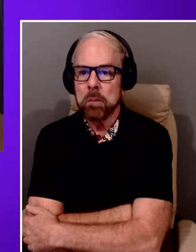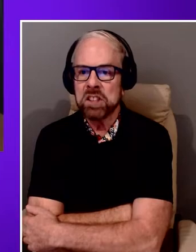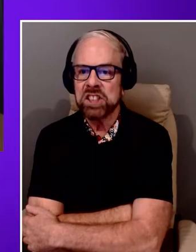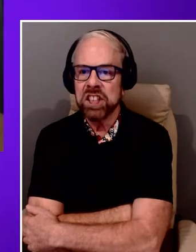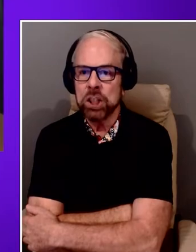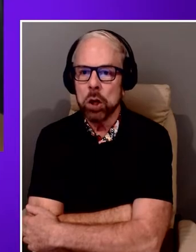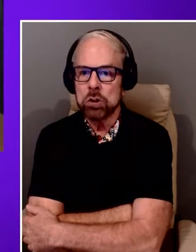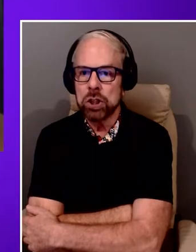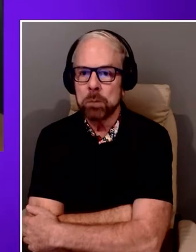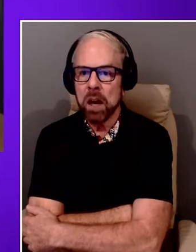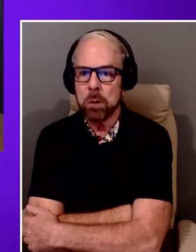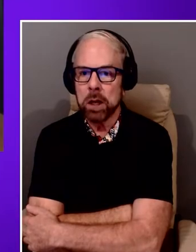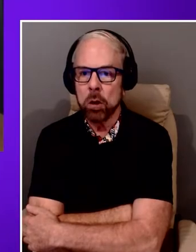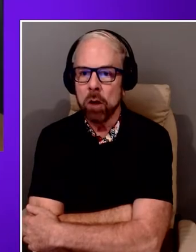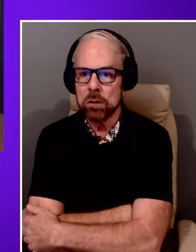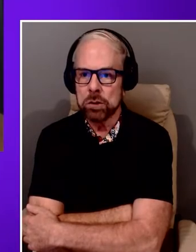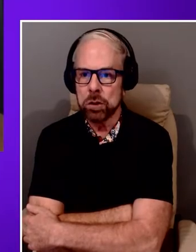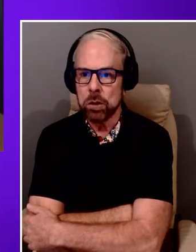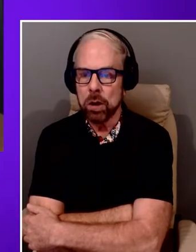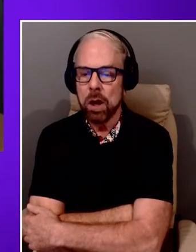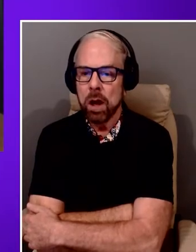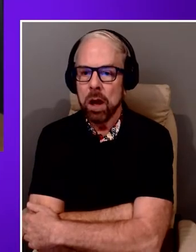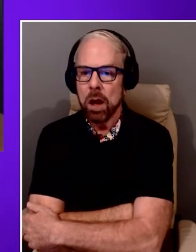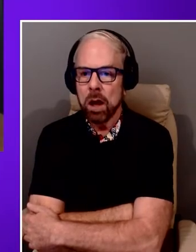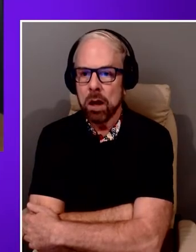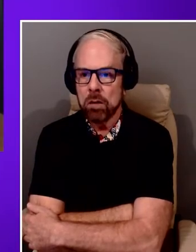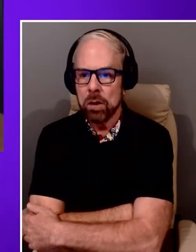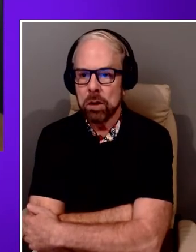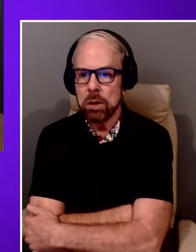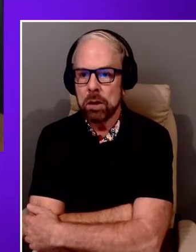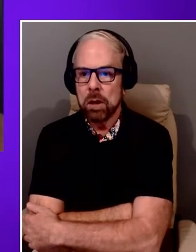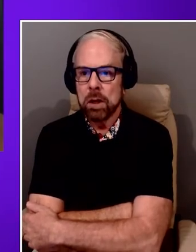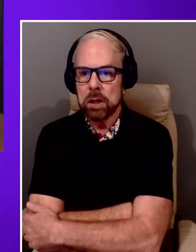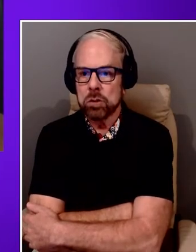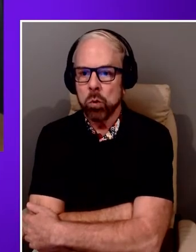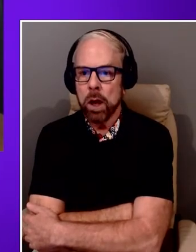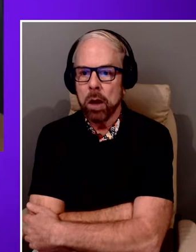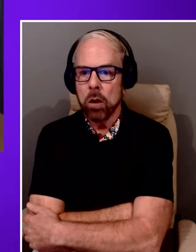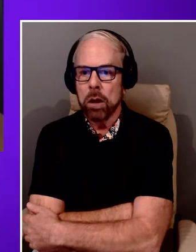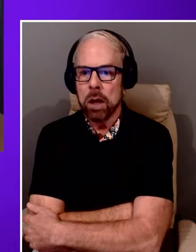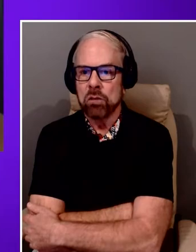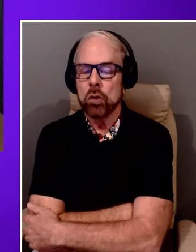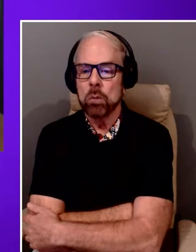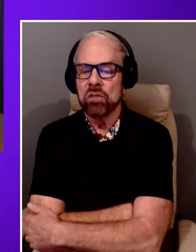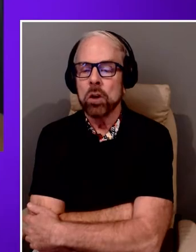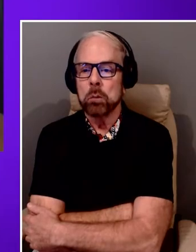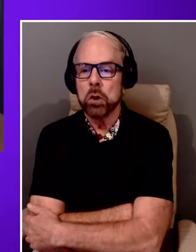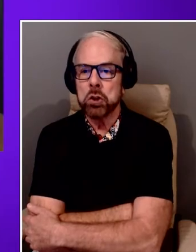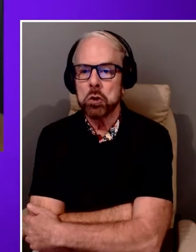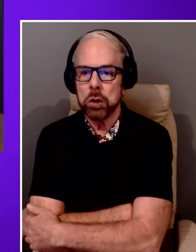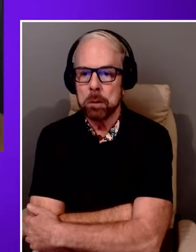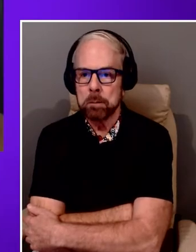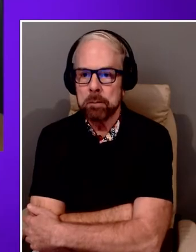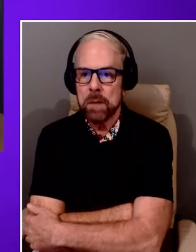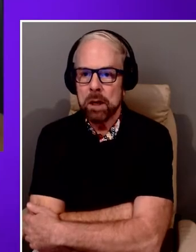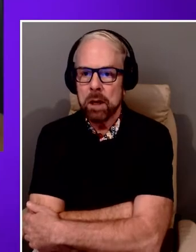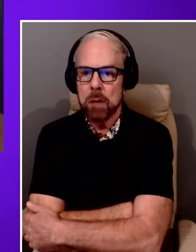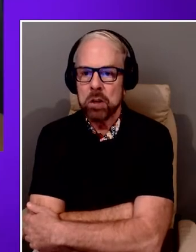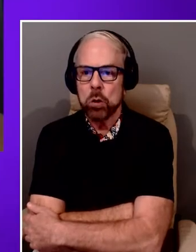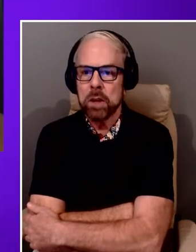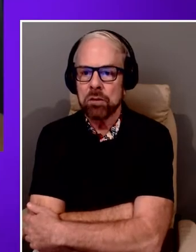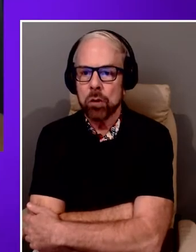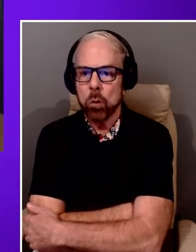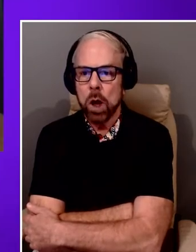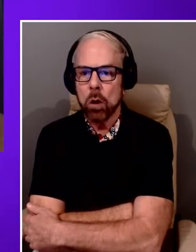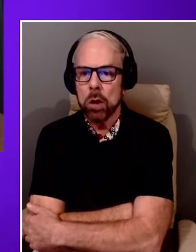And I'm the CEO, Chief Operating Officer of it as well, and film producer. I've